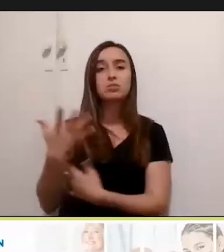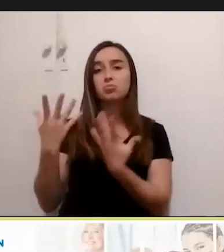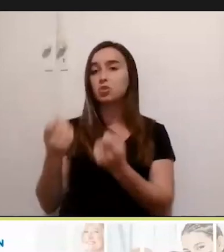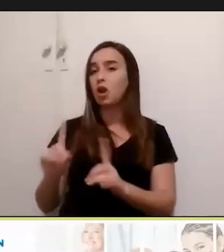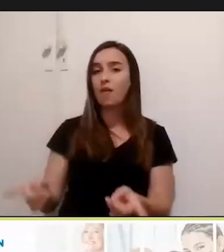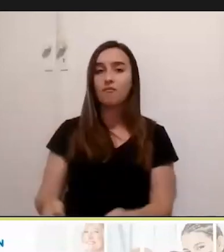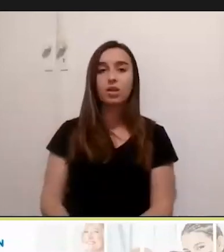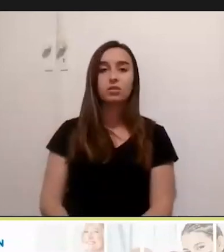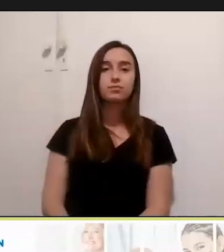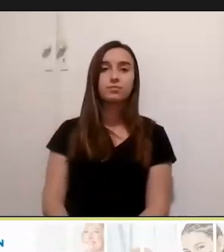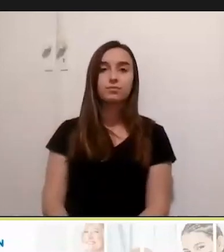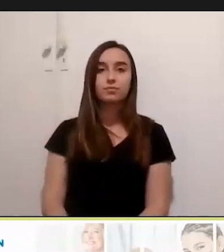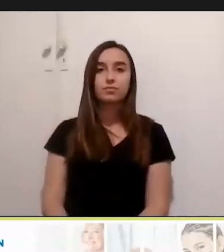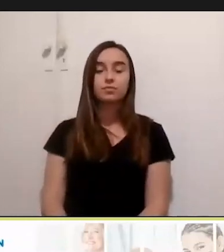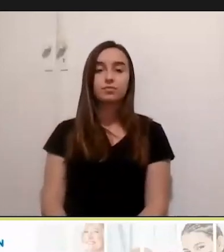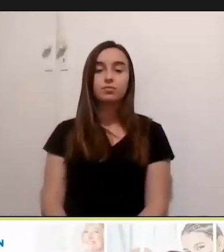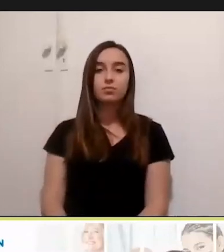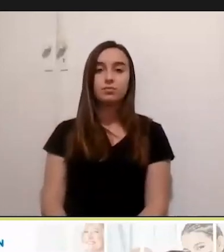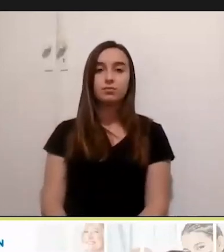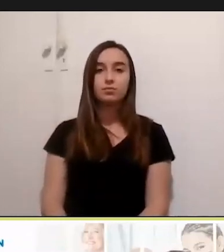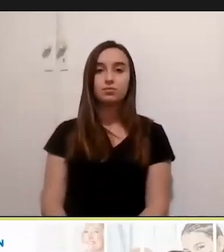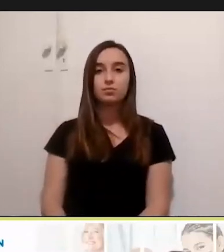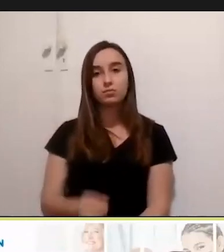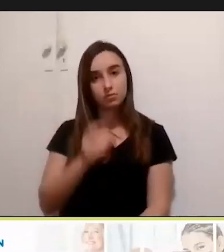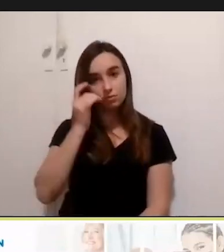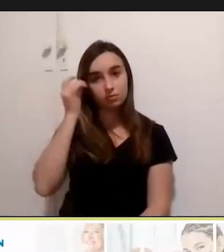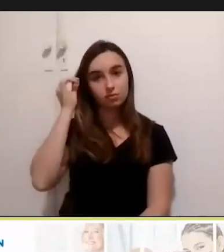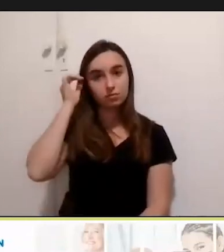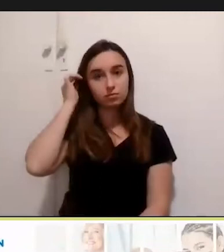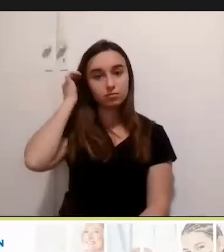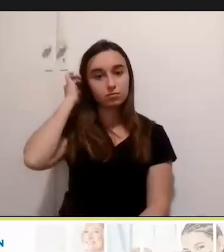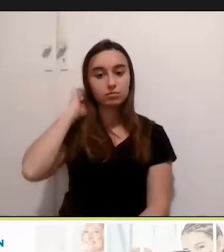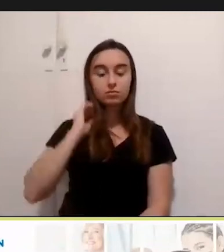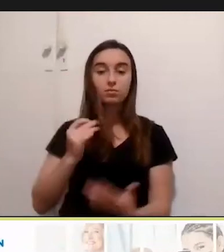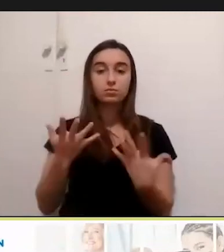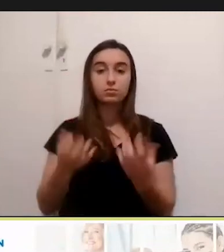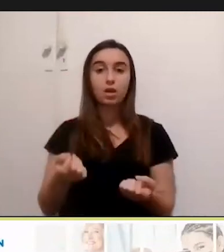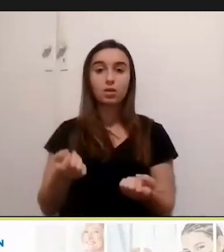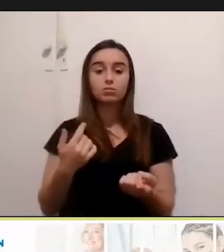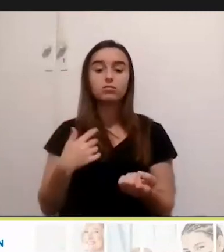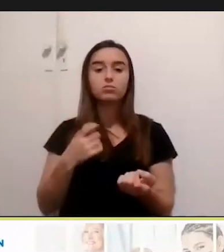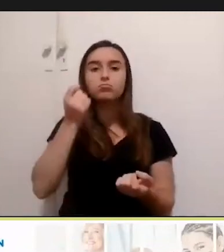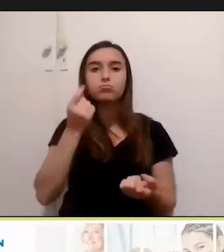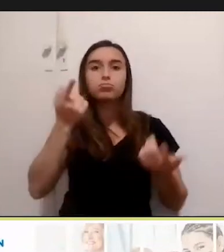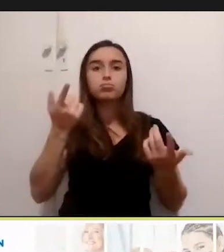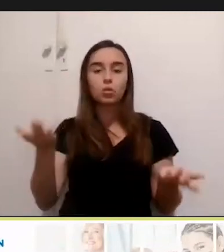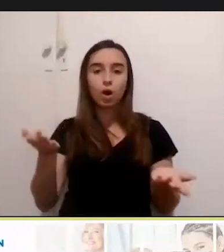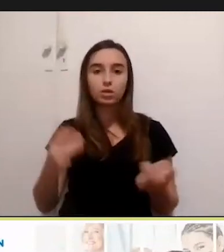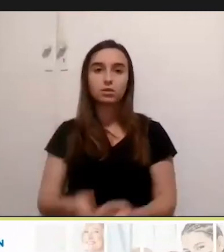So let's see these main findings, the key findings of the